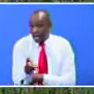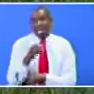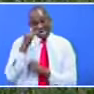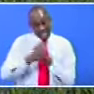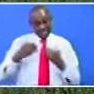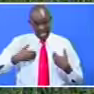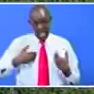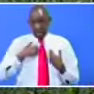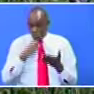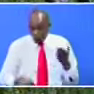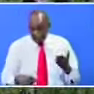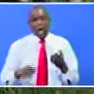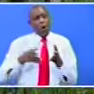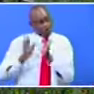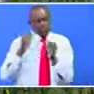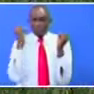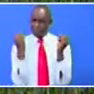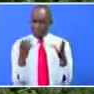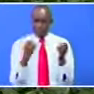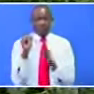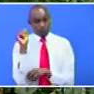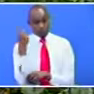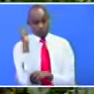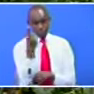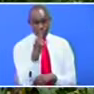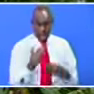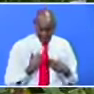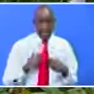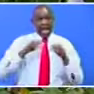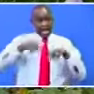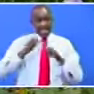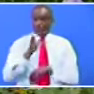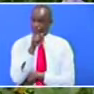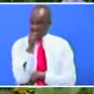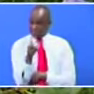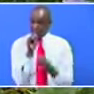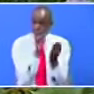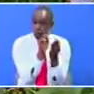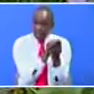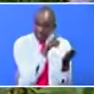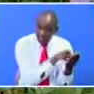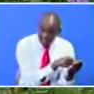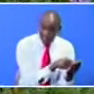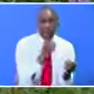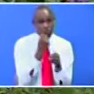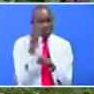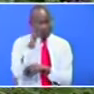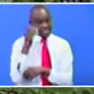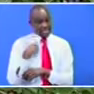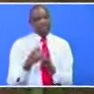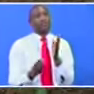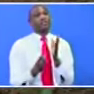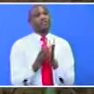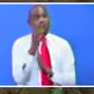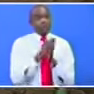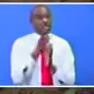country houses immense opportunities for irrigation and agriculture water storage, for which only 12% had been developed by